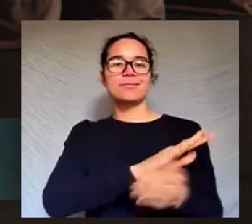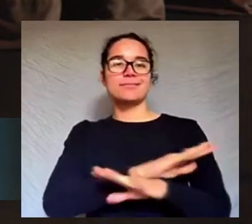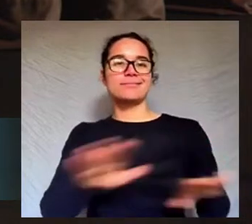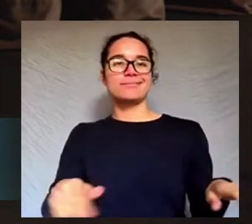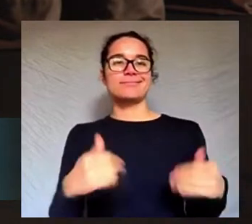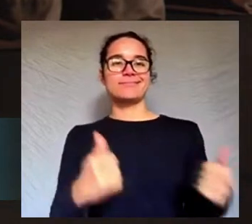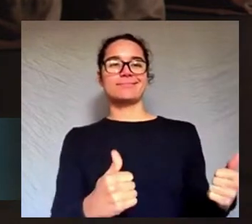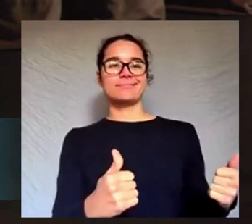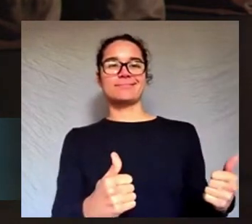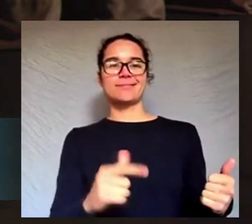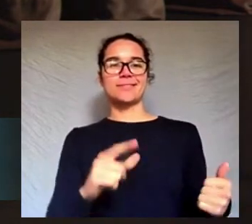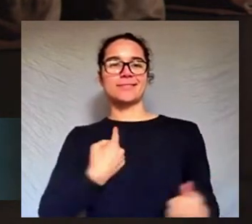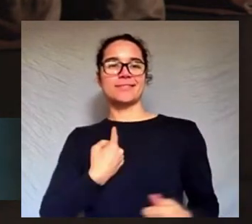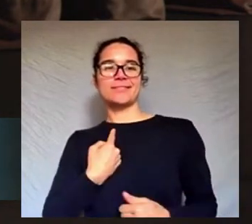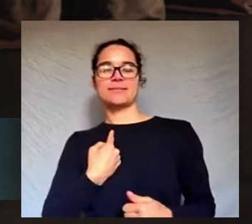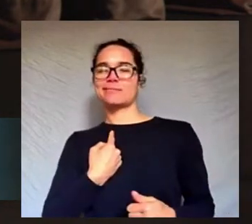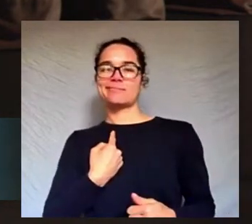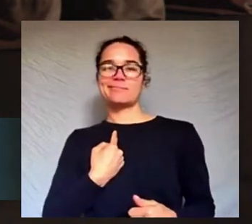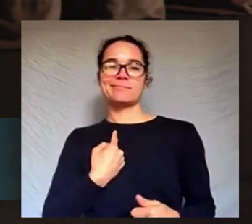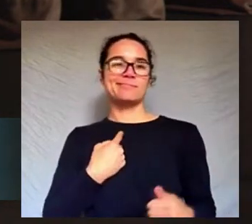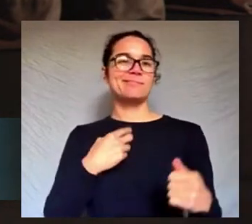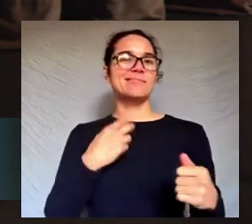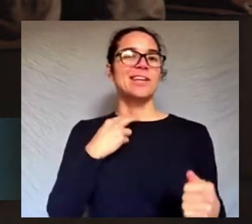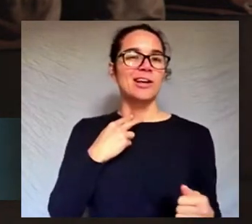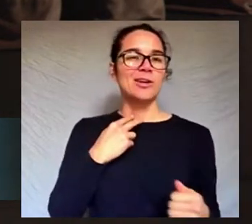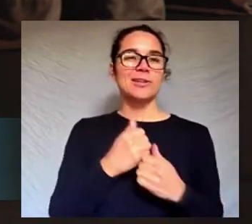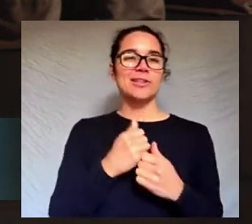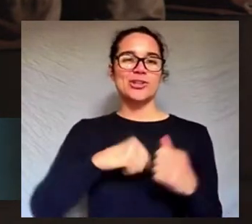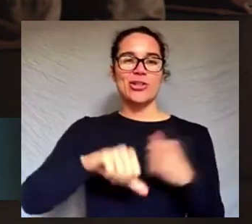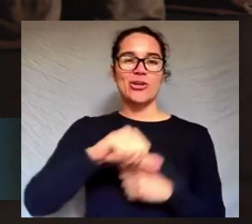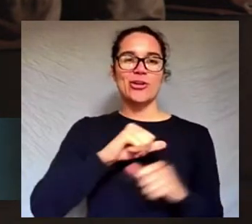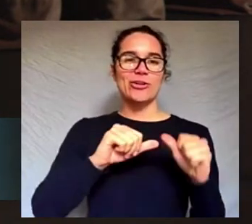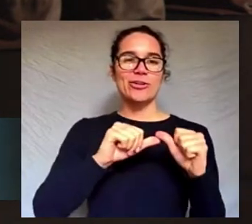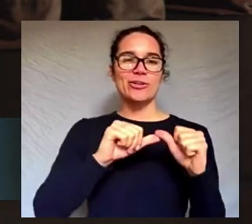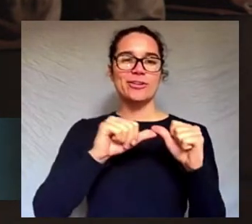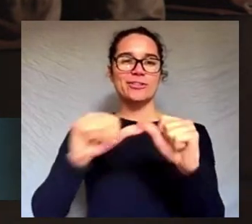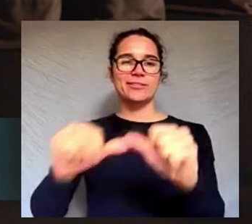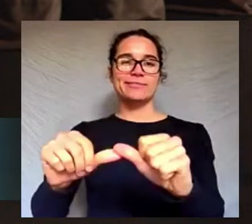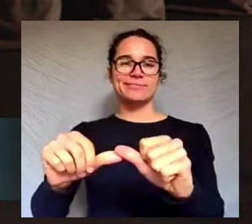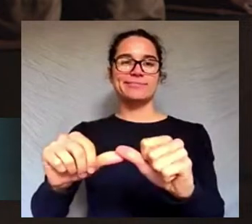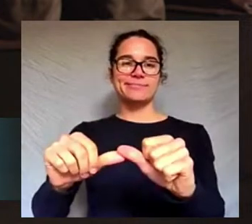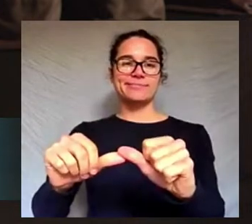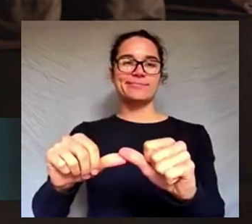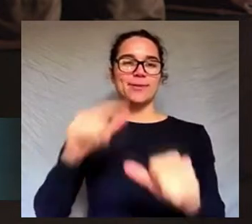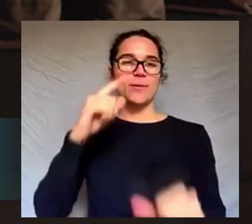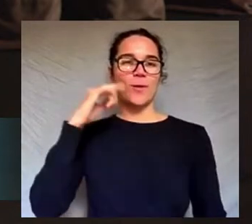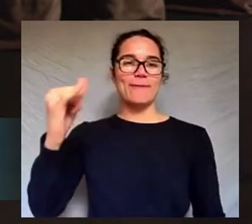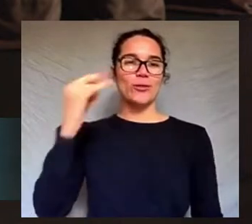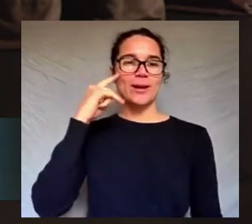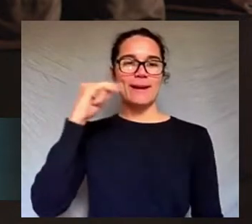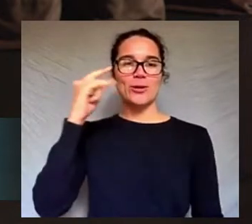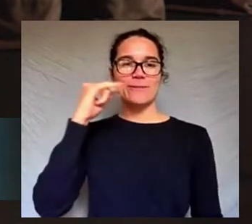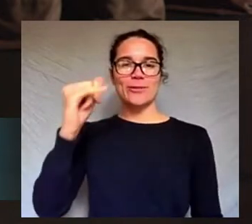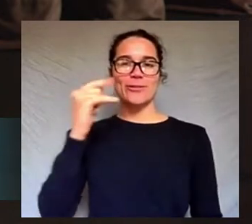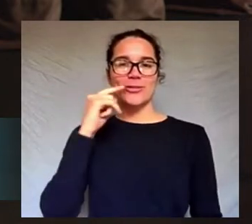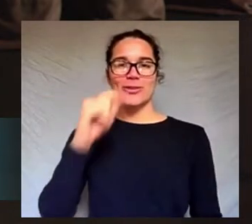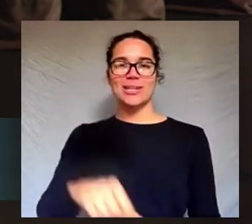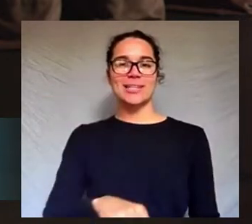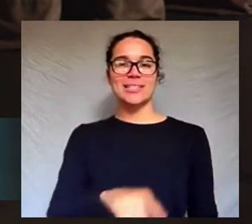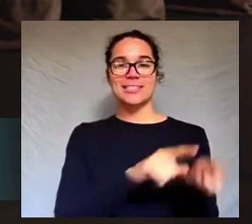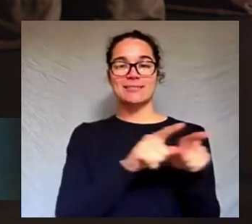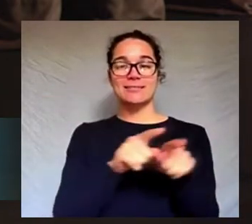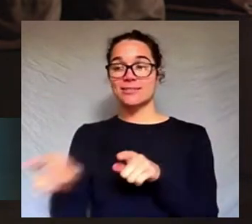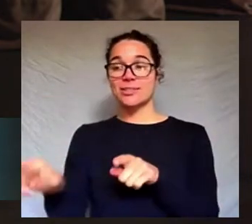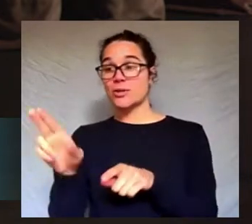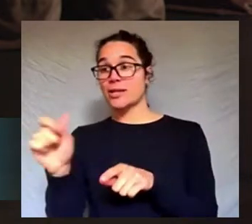the court. You are stuck with each other, and this court is going to be here forever as long as the United States is forever, right?